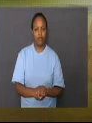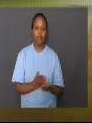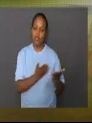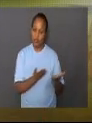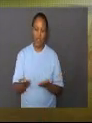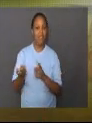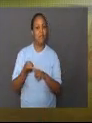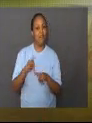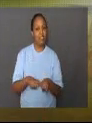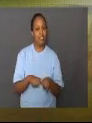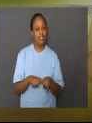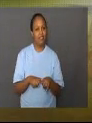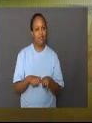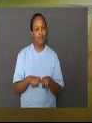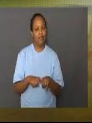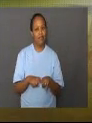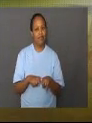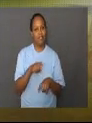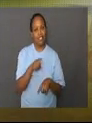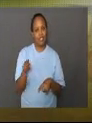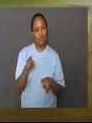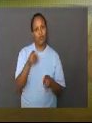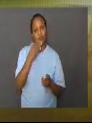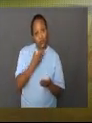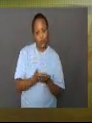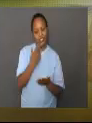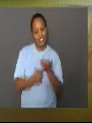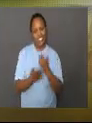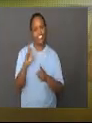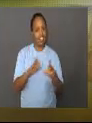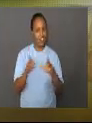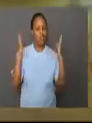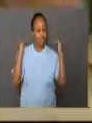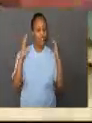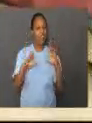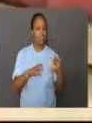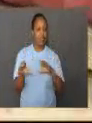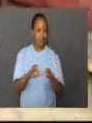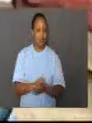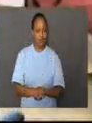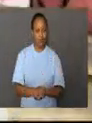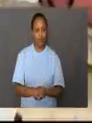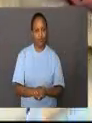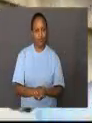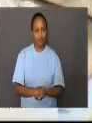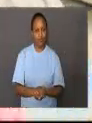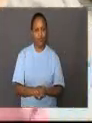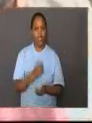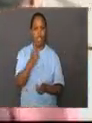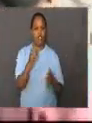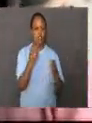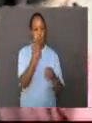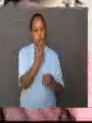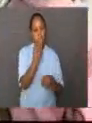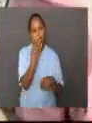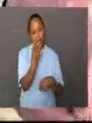Welcome back. I hope you enjoyed your discussion of these questions. If a group of